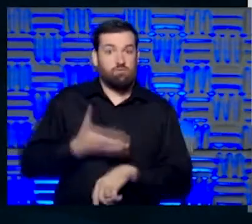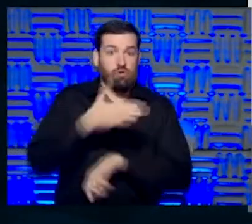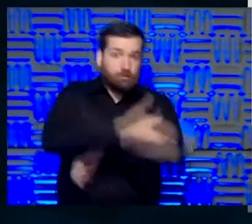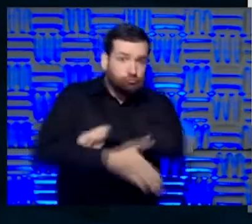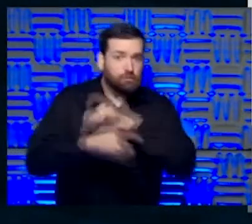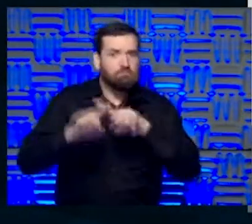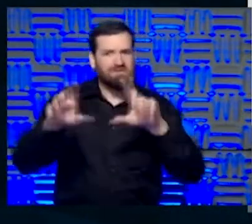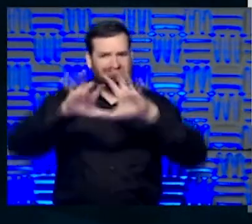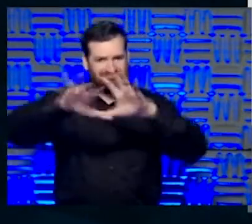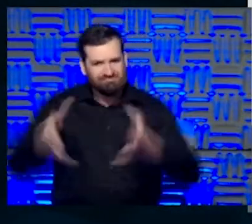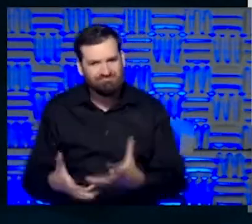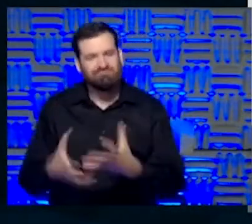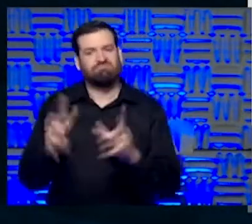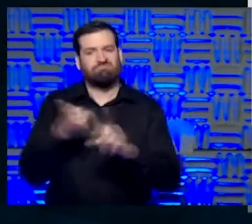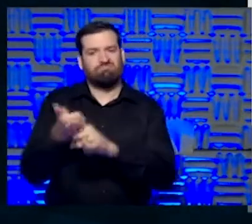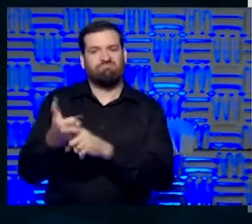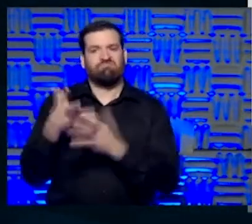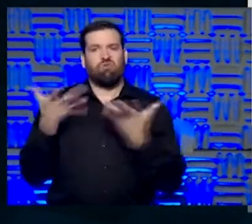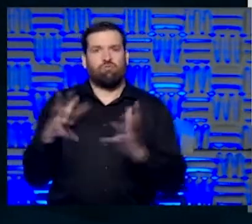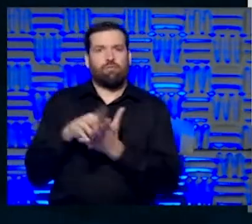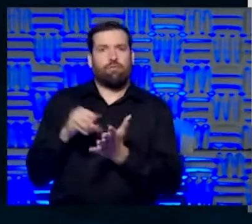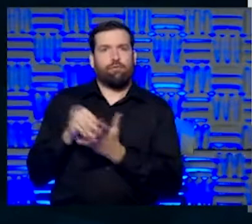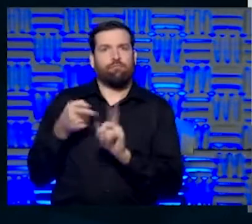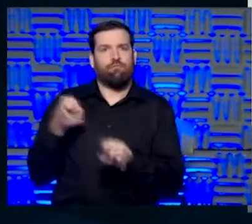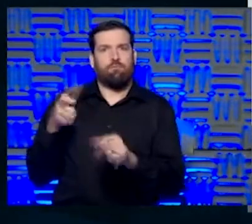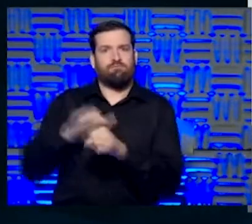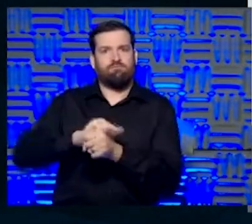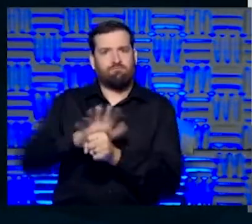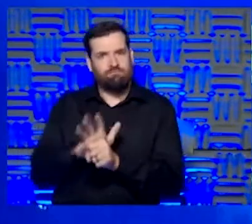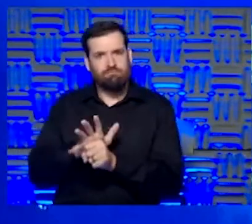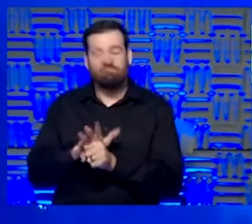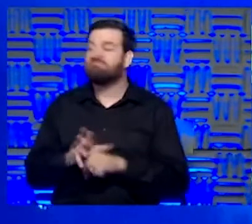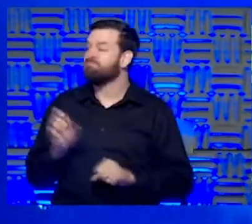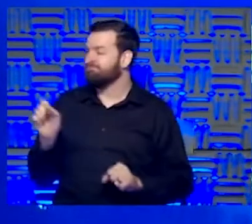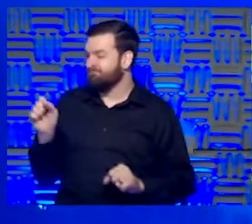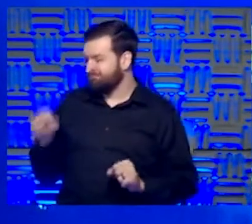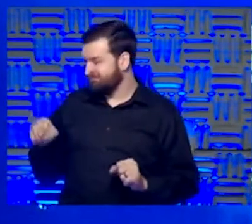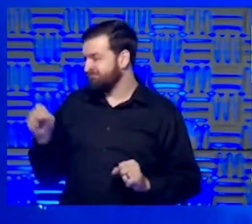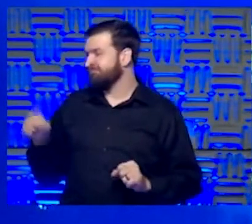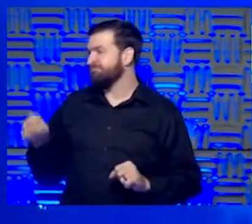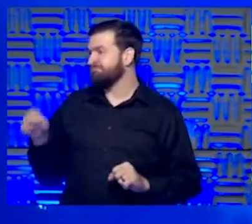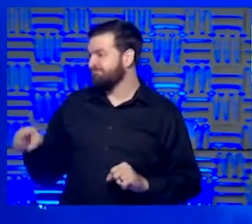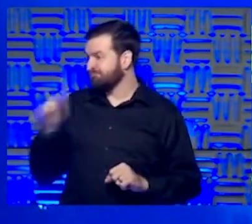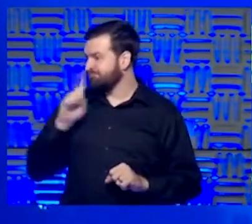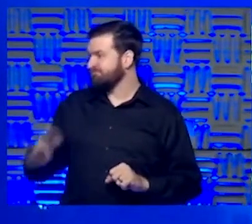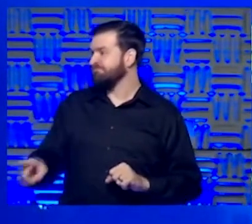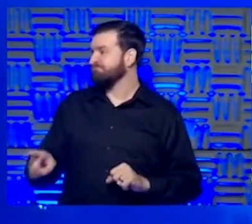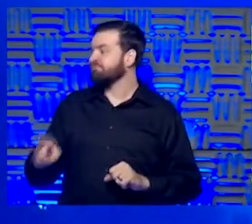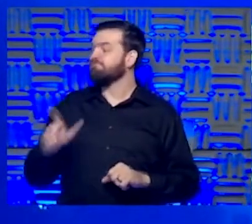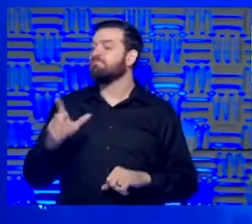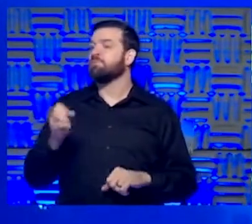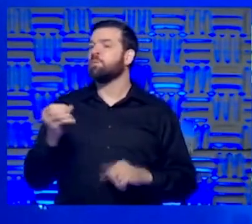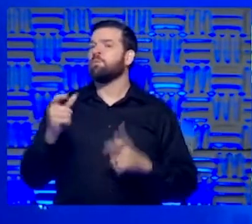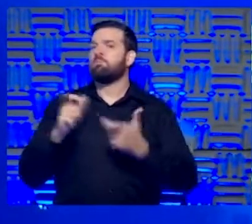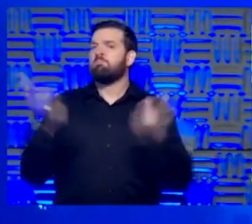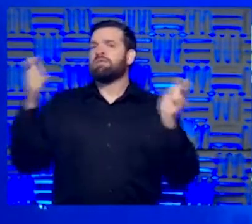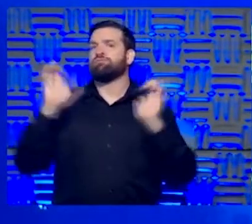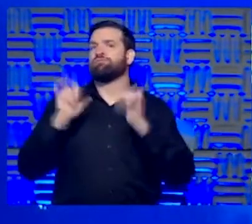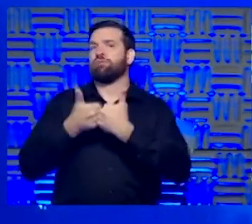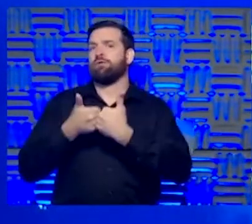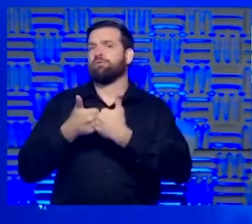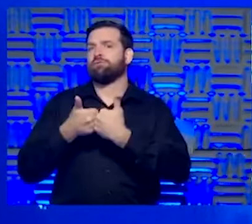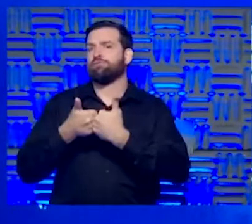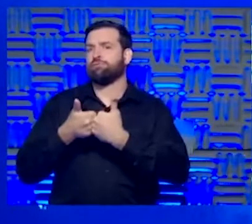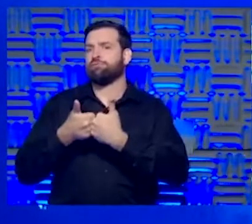the world, have learned throughout this pandemic. Yeah, and I think that's really true. What's been the biggest challenge for you at Children's?